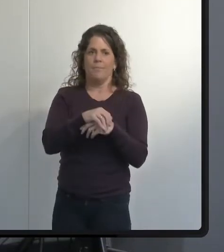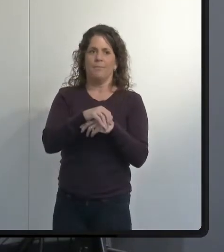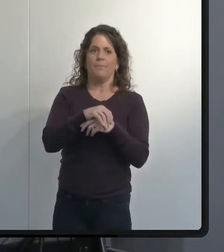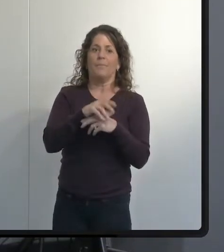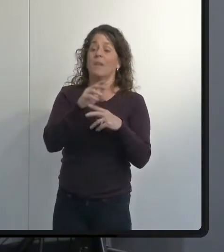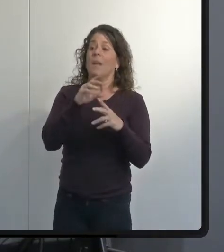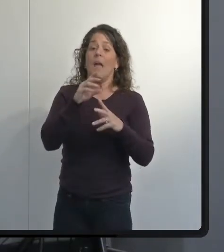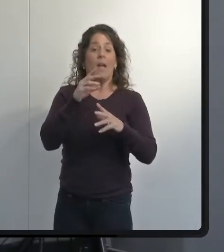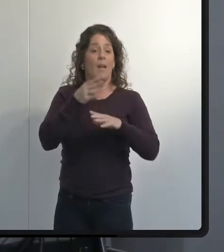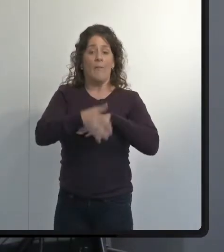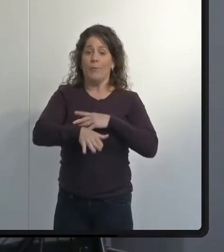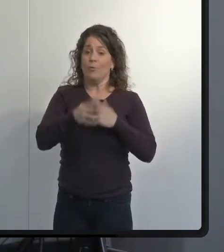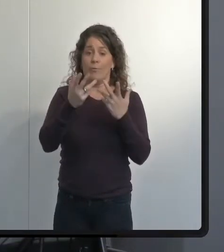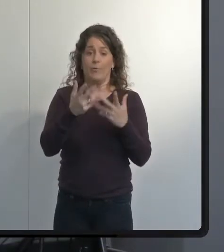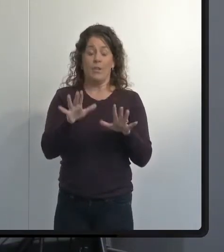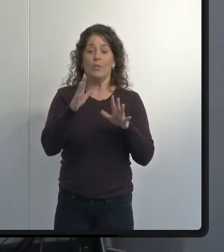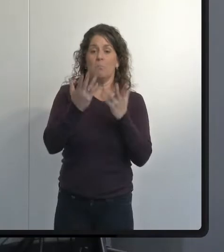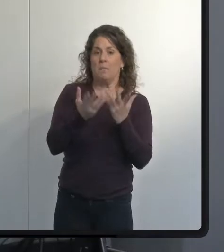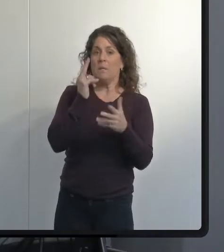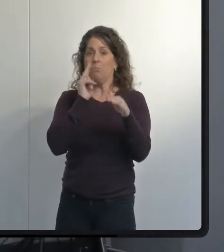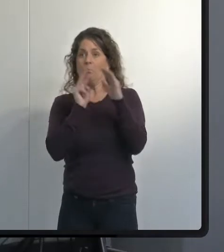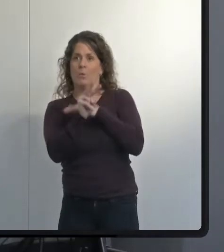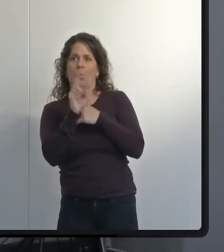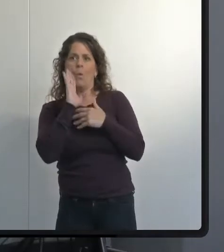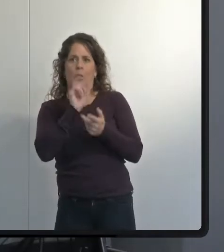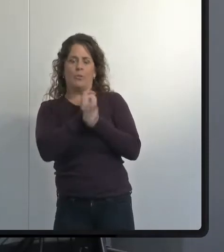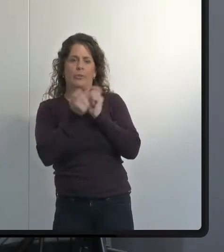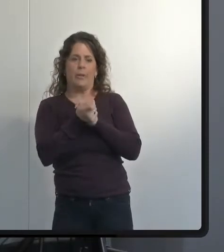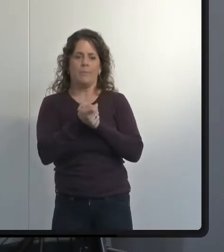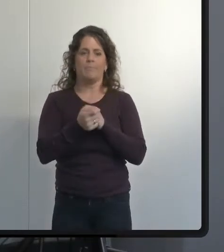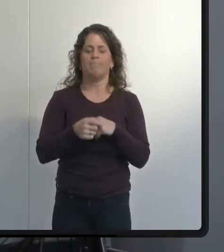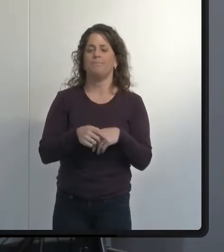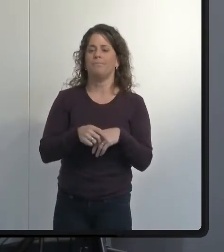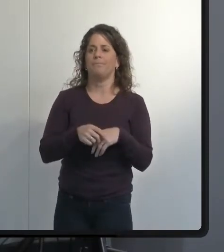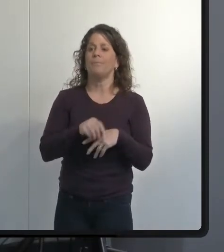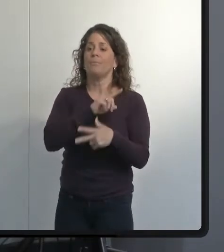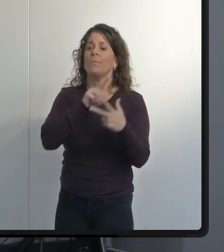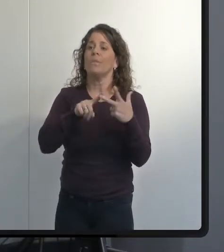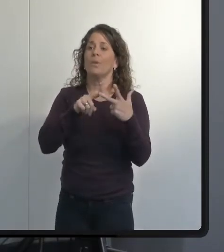gets refined, this projection may change. Additionally, we